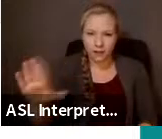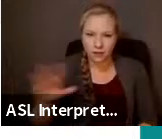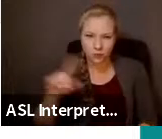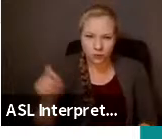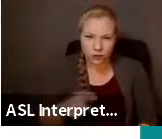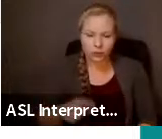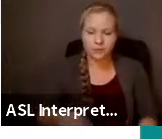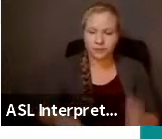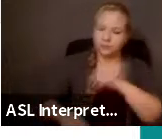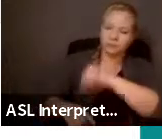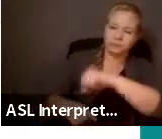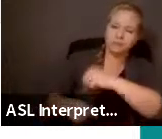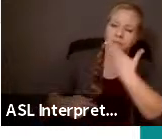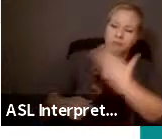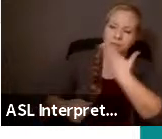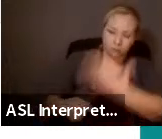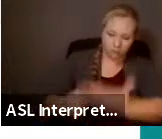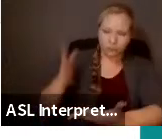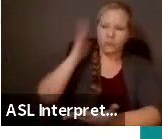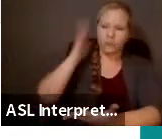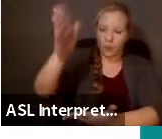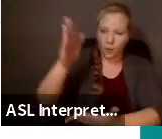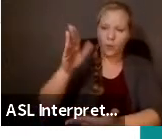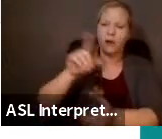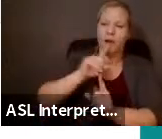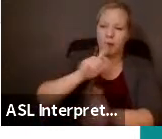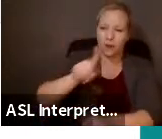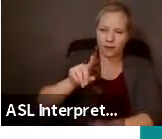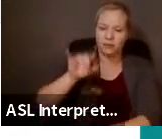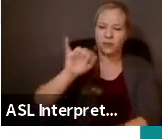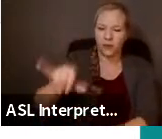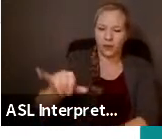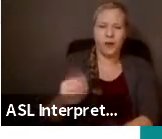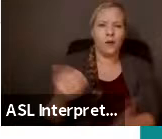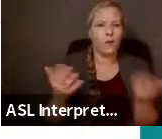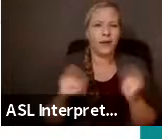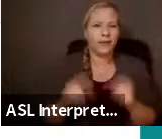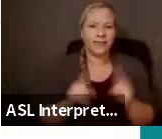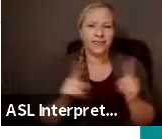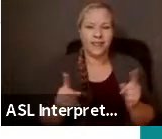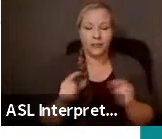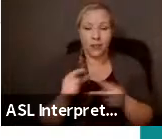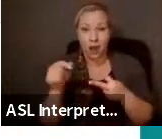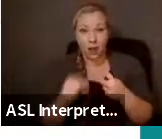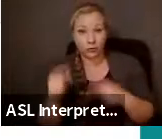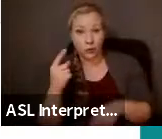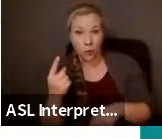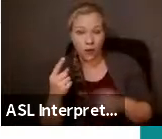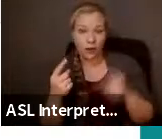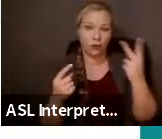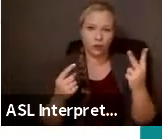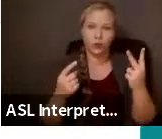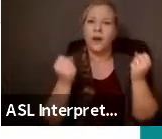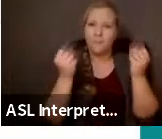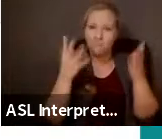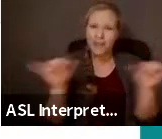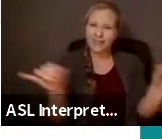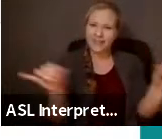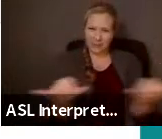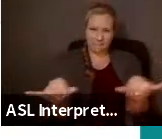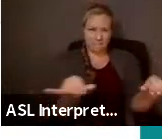in a second with different options. And you're right, there are some many similarities between the two.